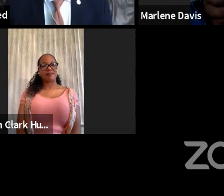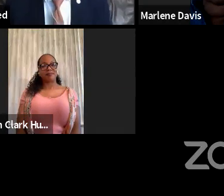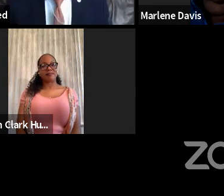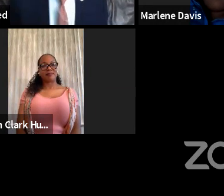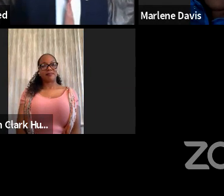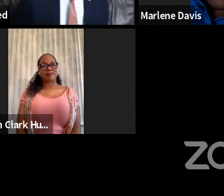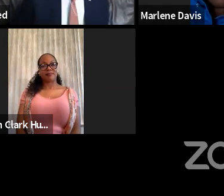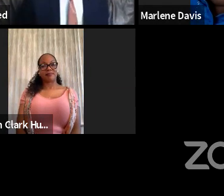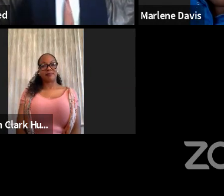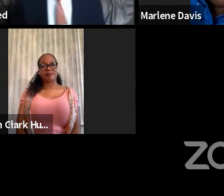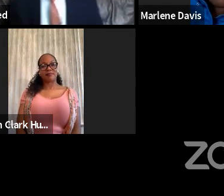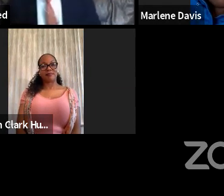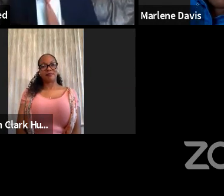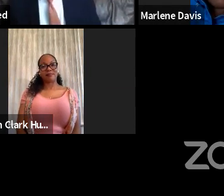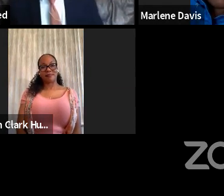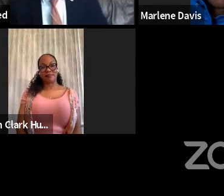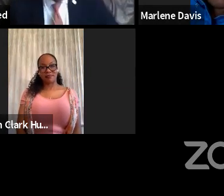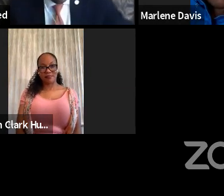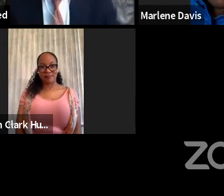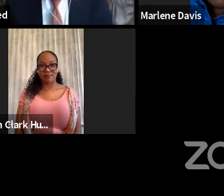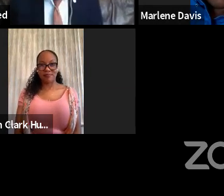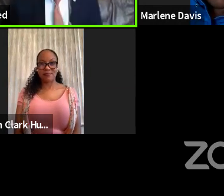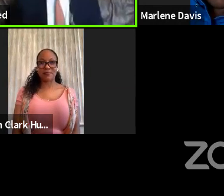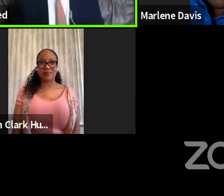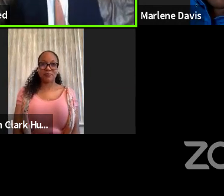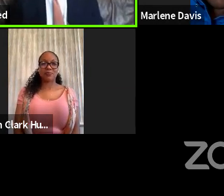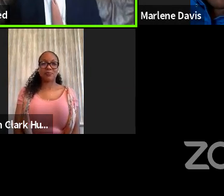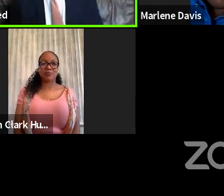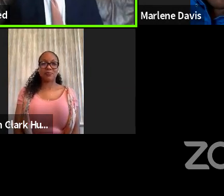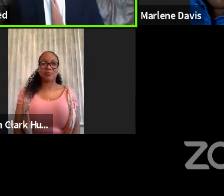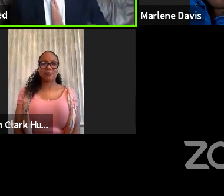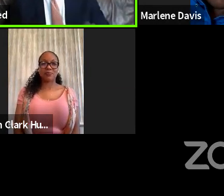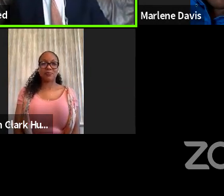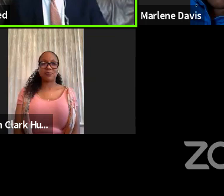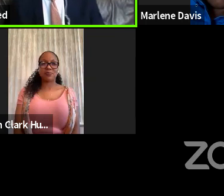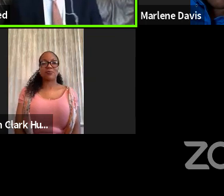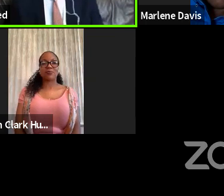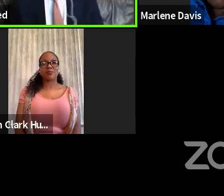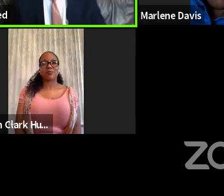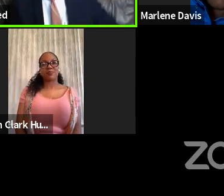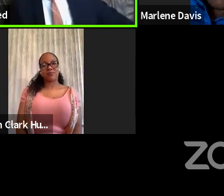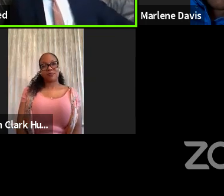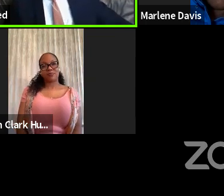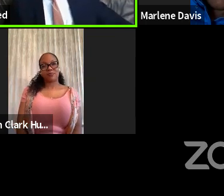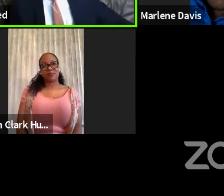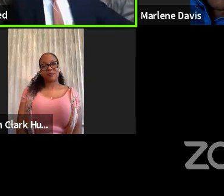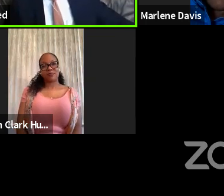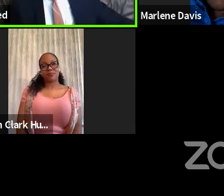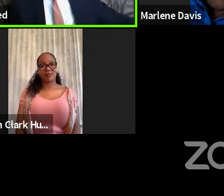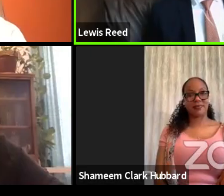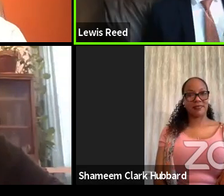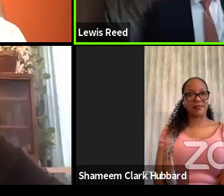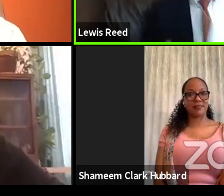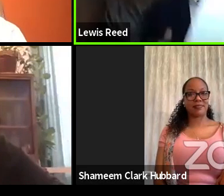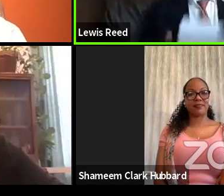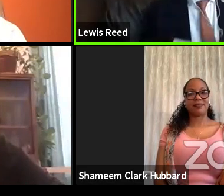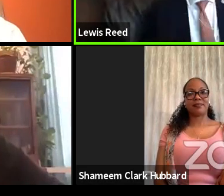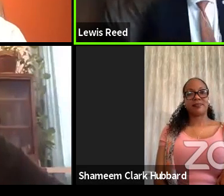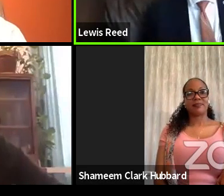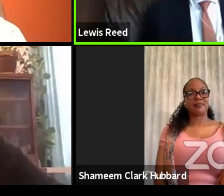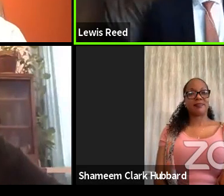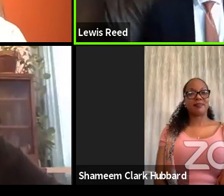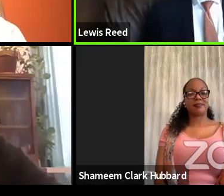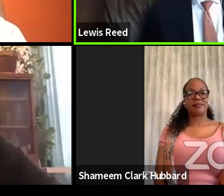That completes the list, Mr. President. Right, now I'm gonna go through the members of the board to see if there